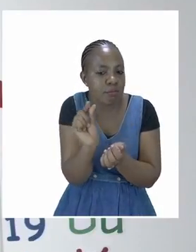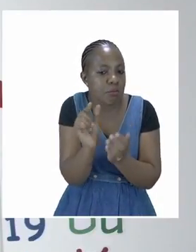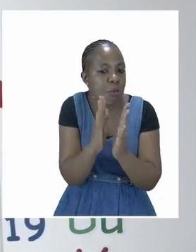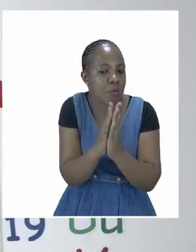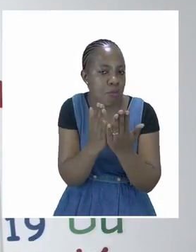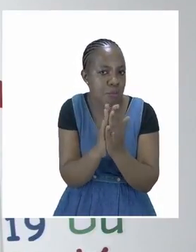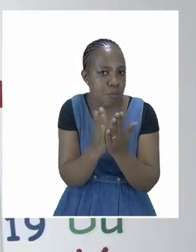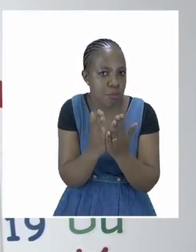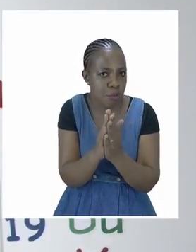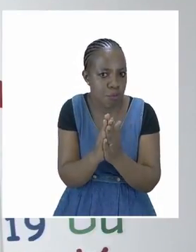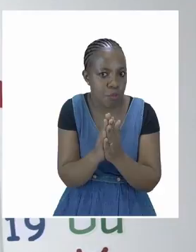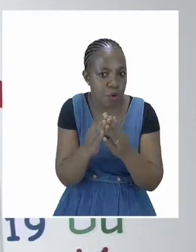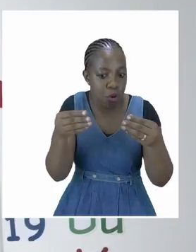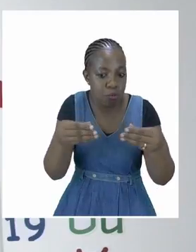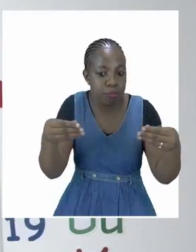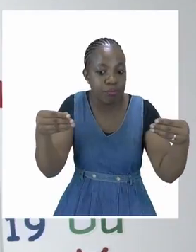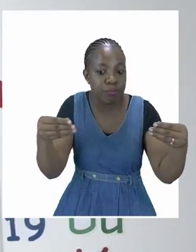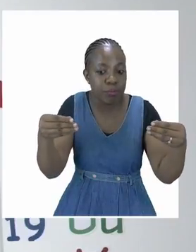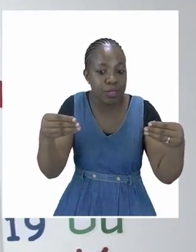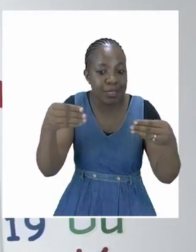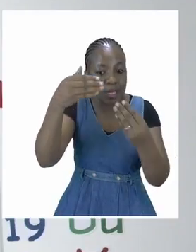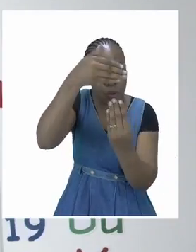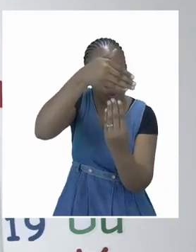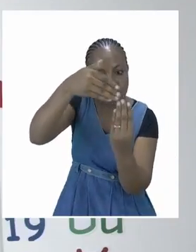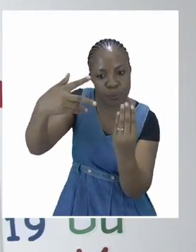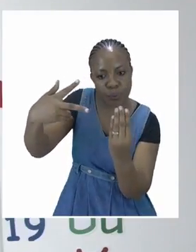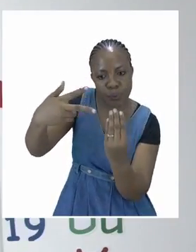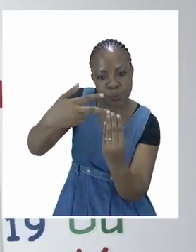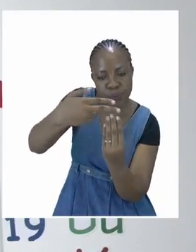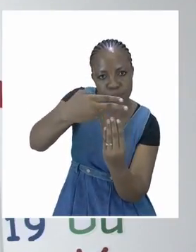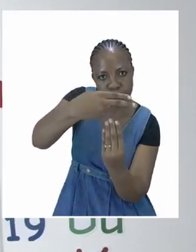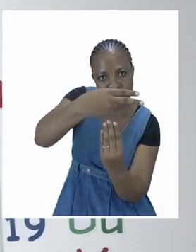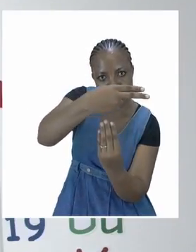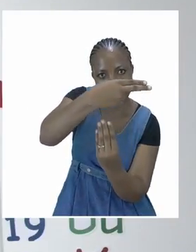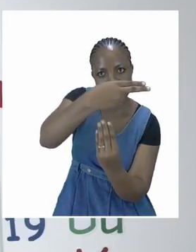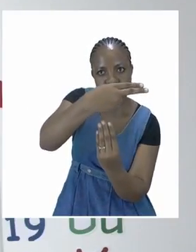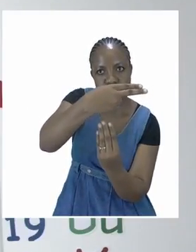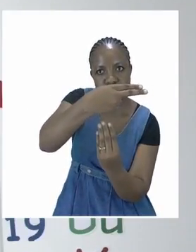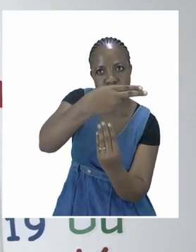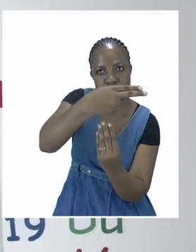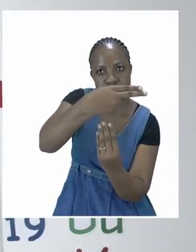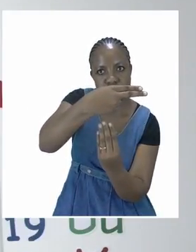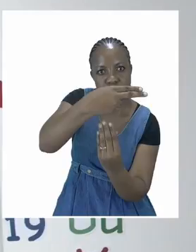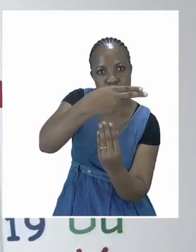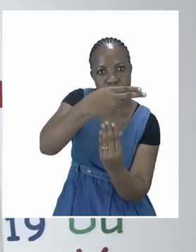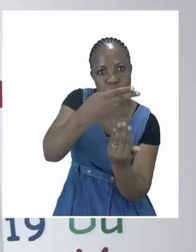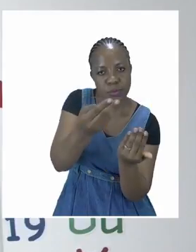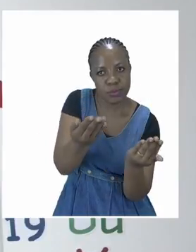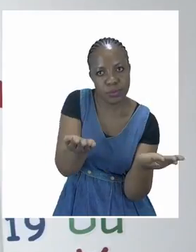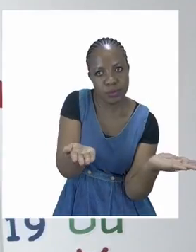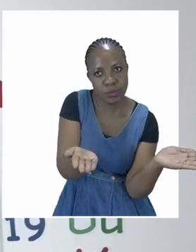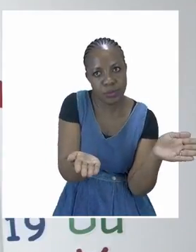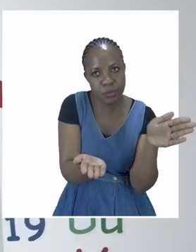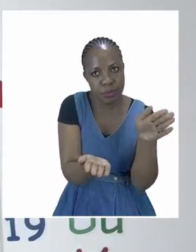booklet. Please cut the top of the lesson booklet with a pair of scissors and fold